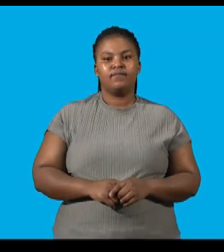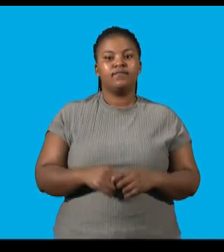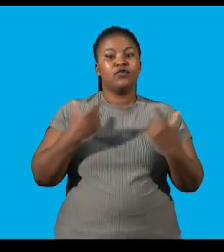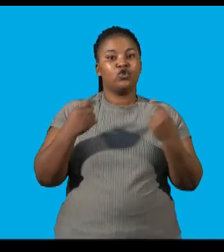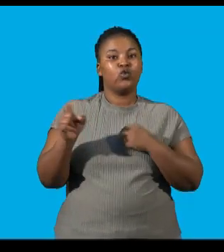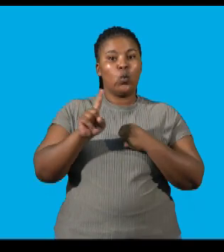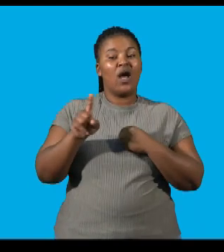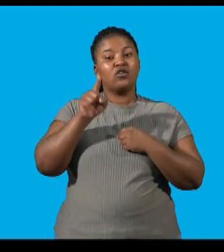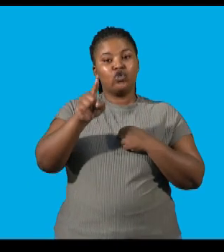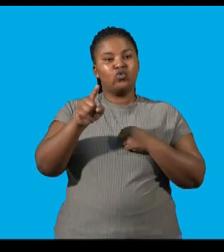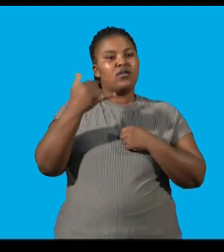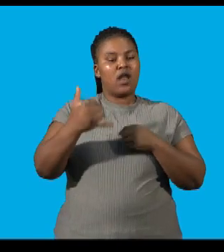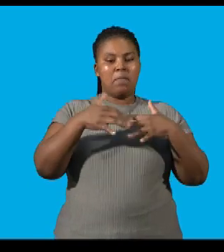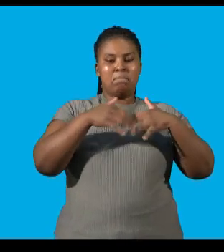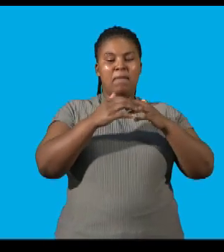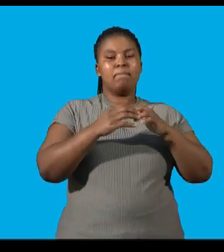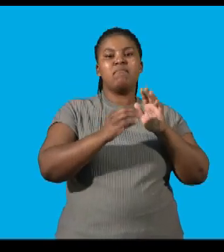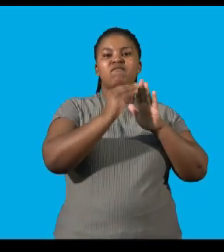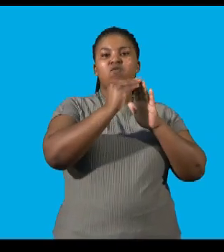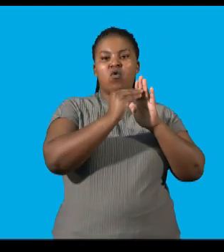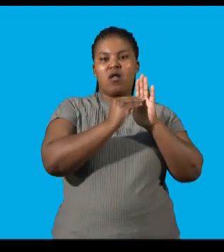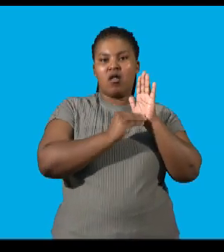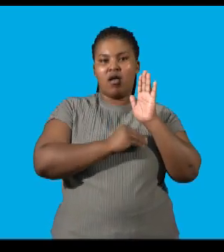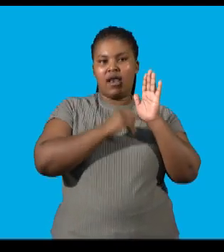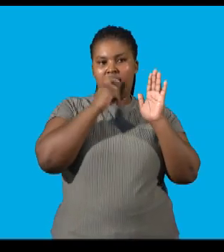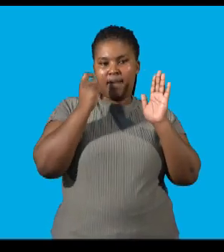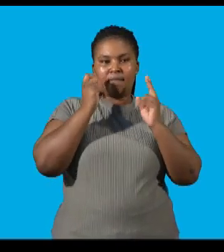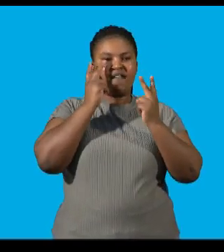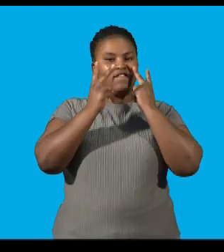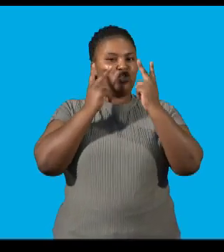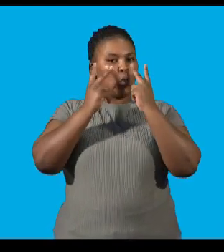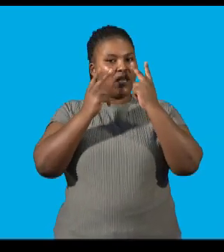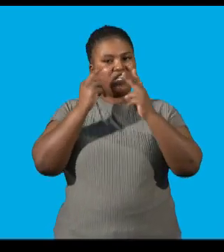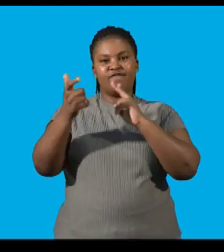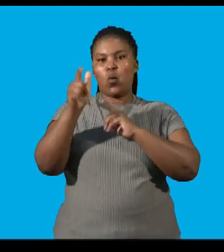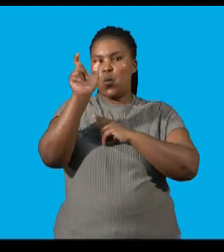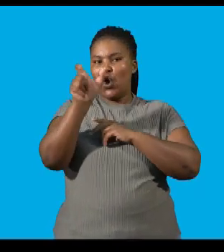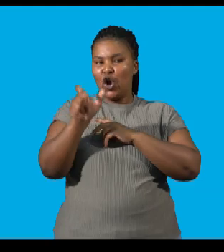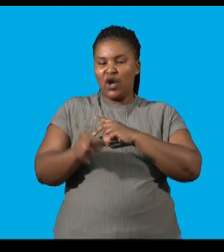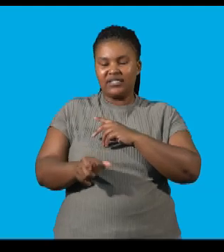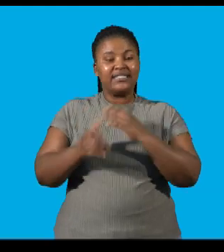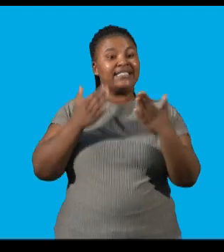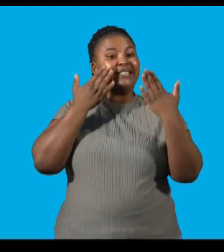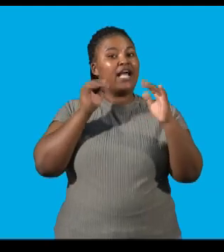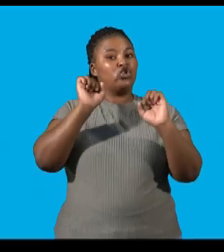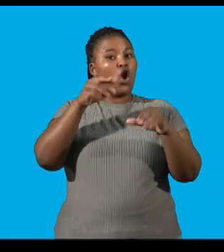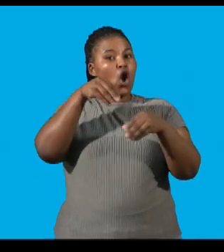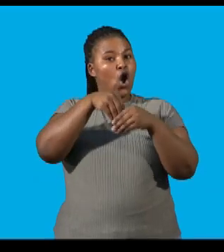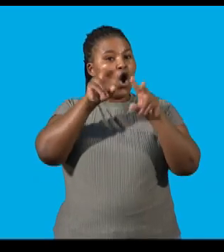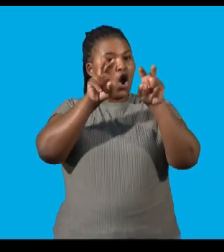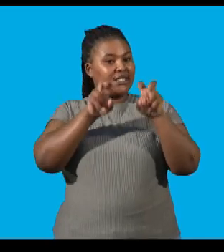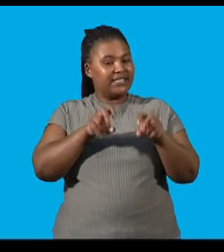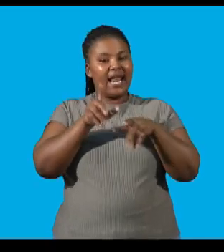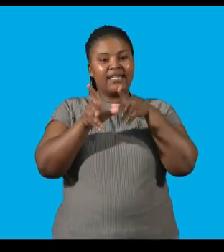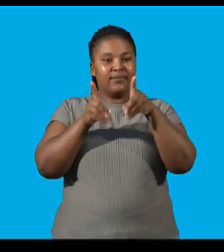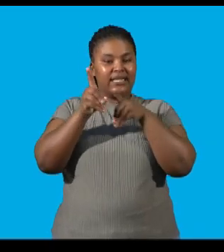So what you have to do, you create your vocabulary lists, create visuals of the terminology, study your